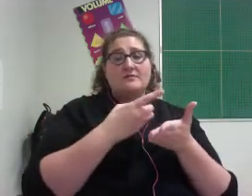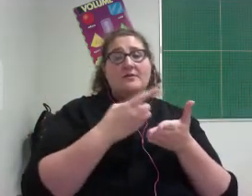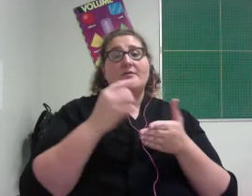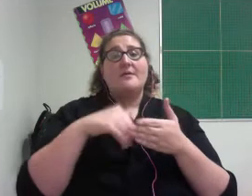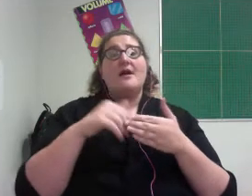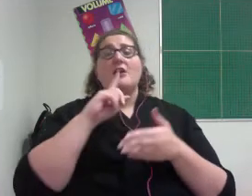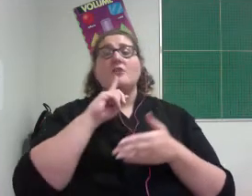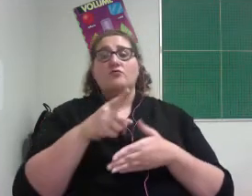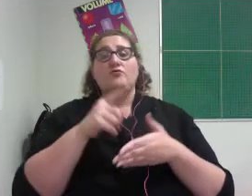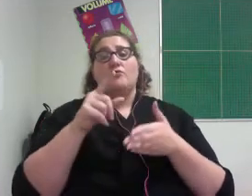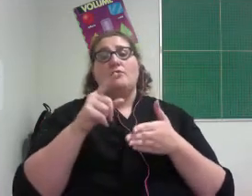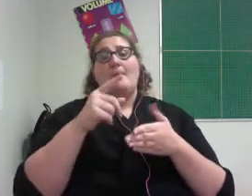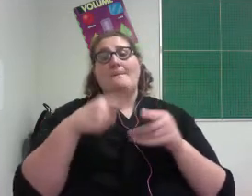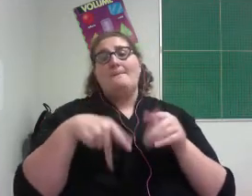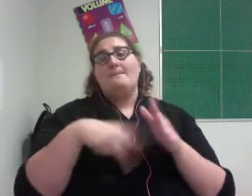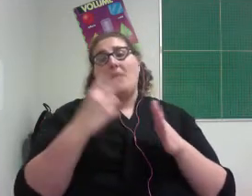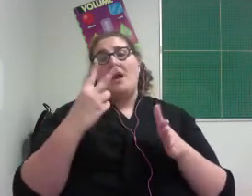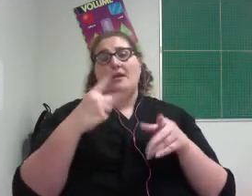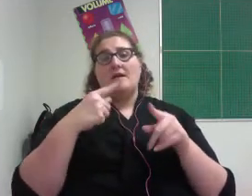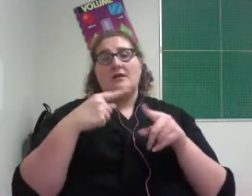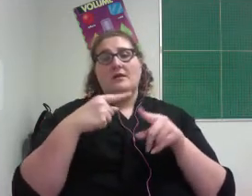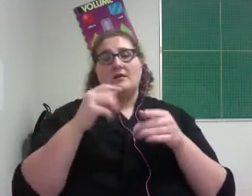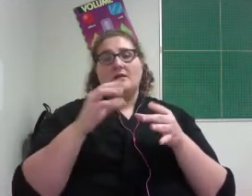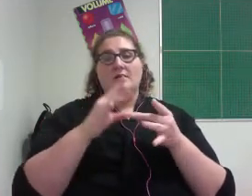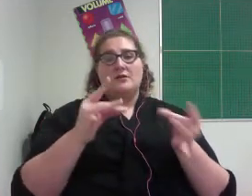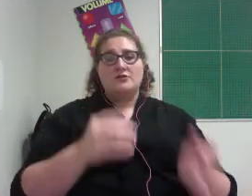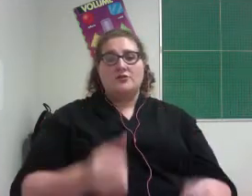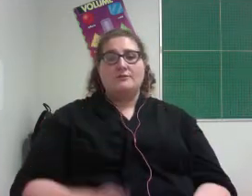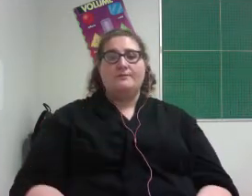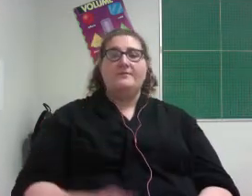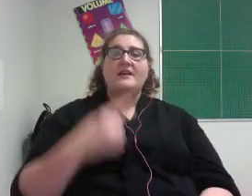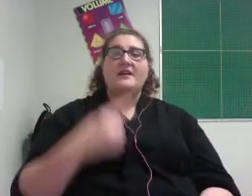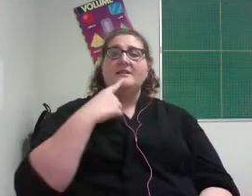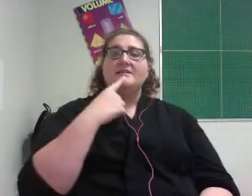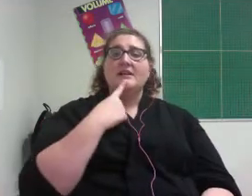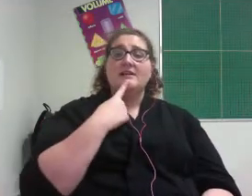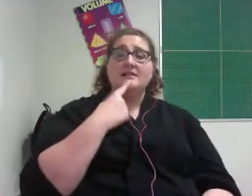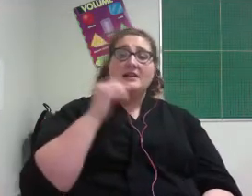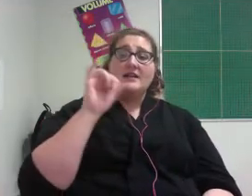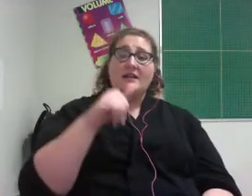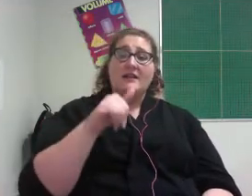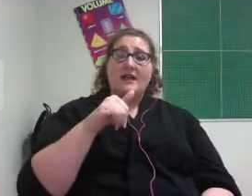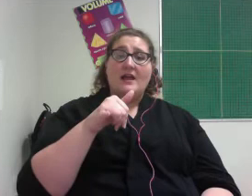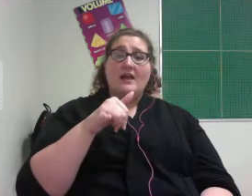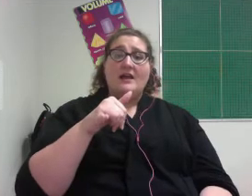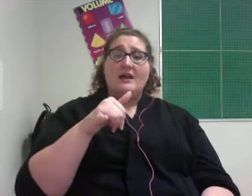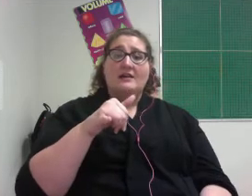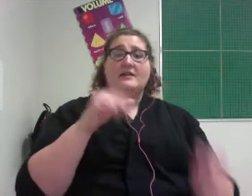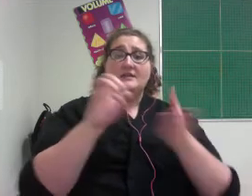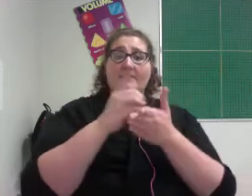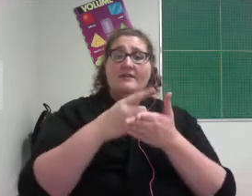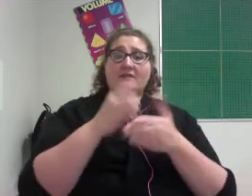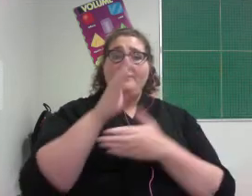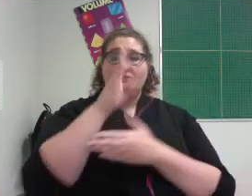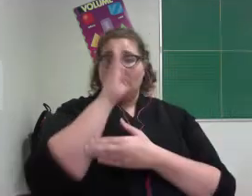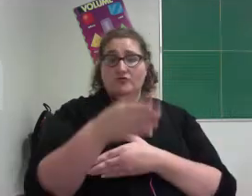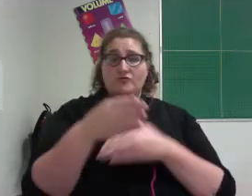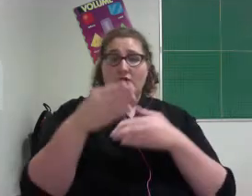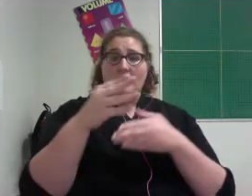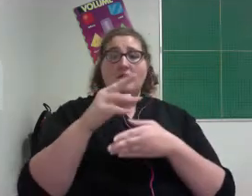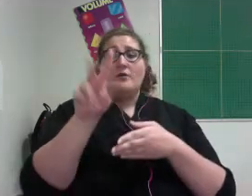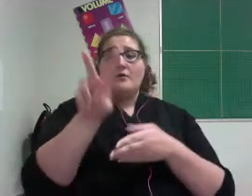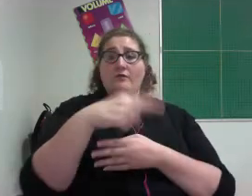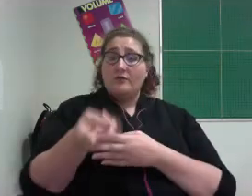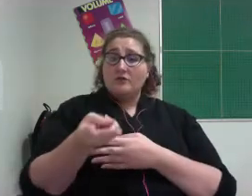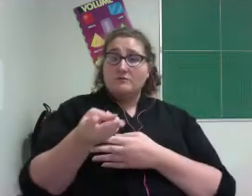is the definition of a straight angle reversible? If yes, write it as a true biconditional. So the statement says a straight angle is an angle that's measure